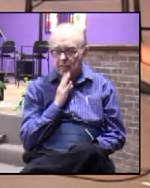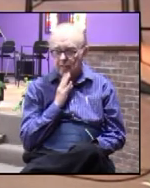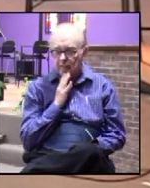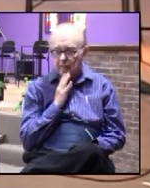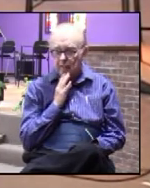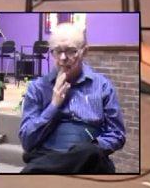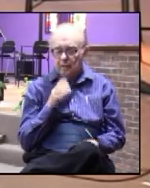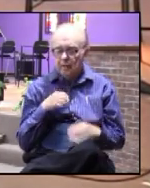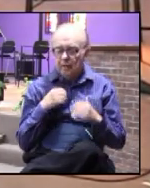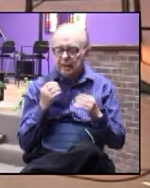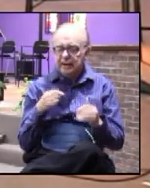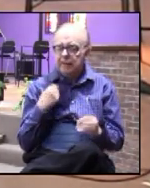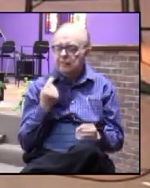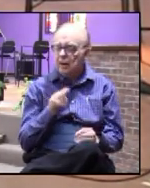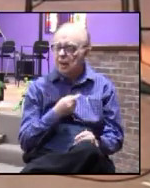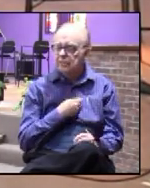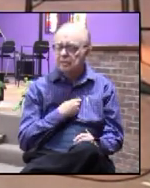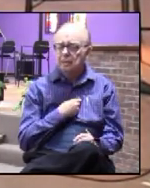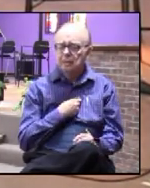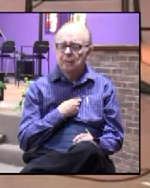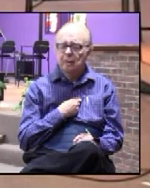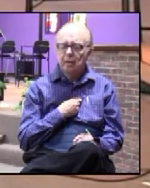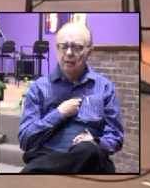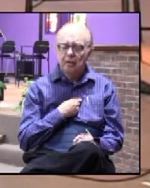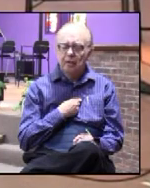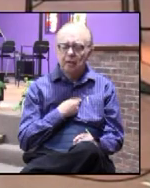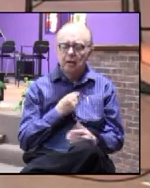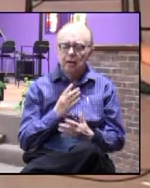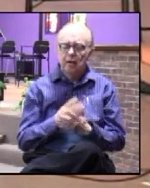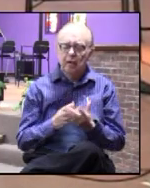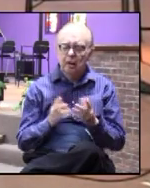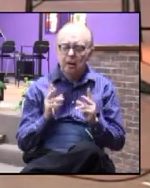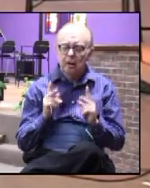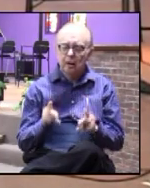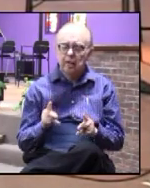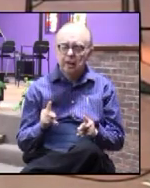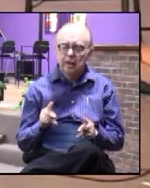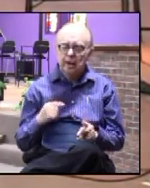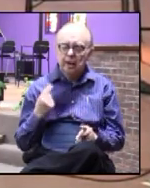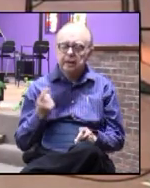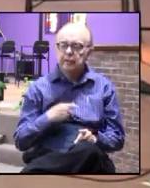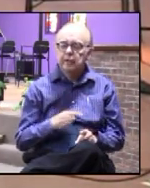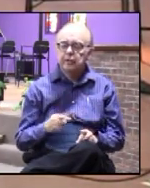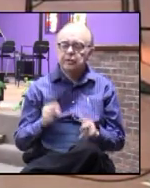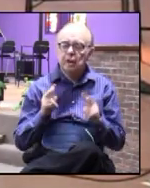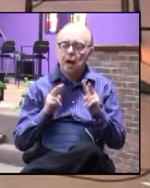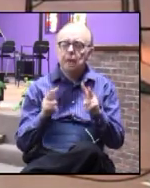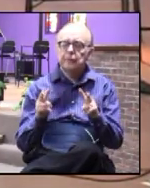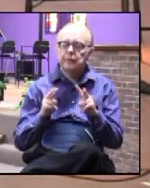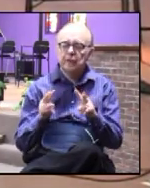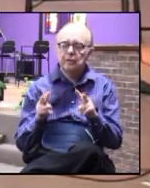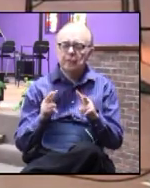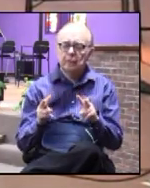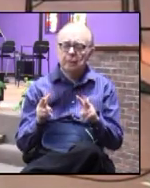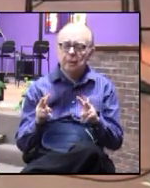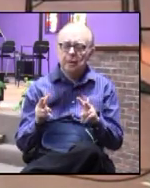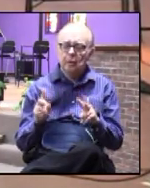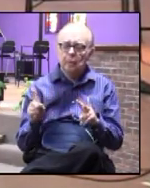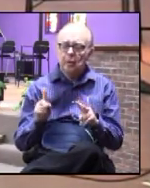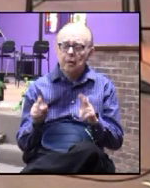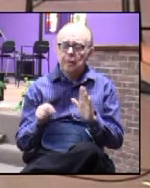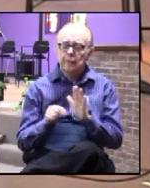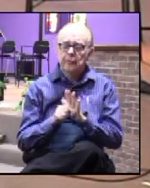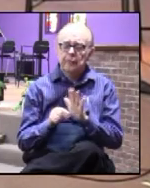it gives us kind of nobody's really talking, it's giving us an observation in this verse.